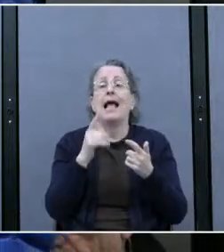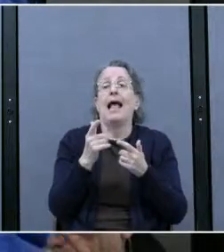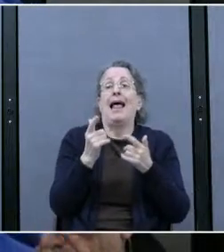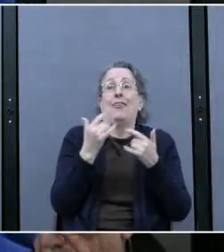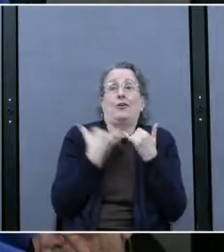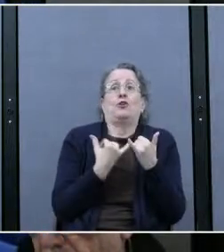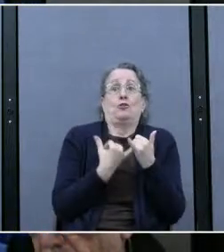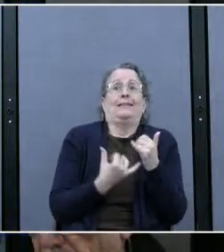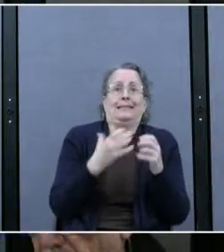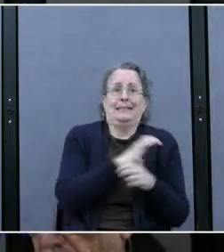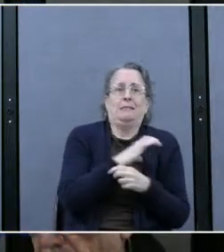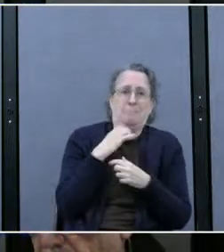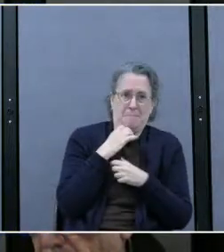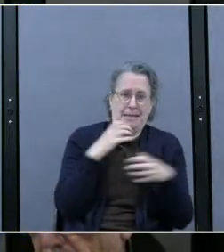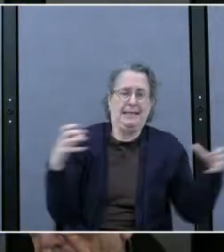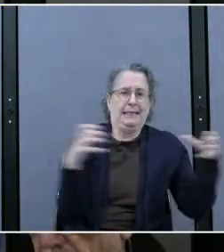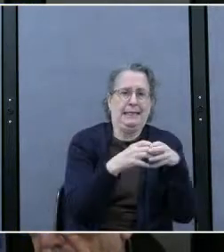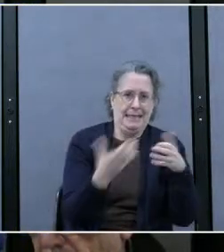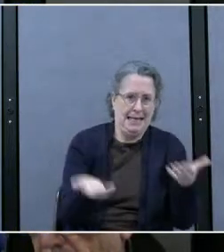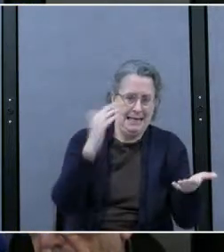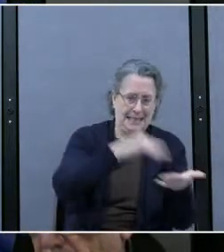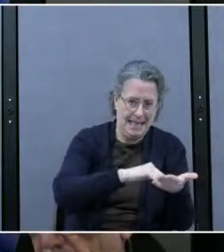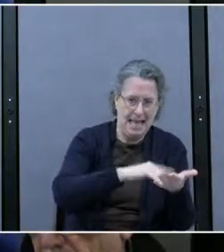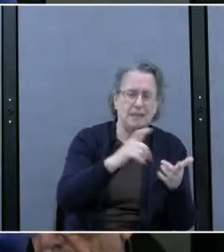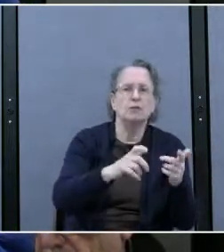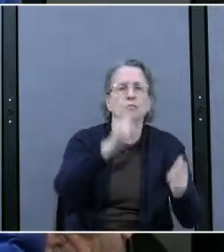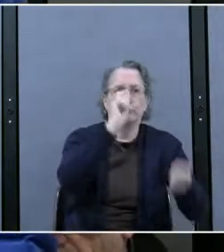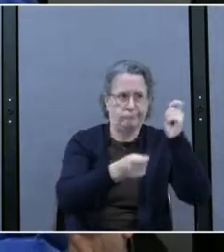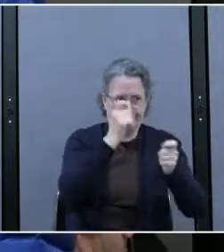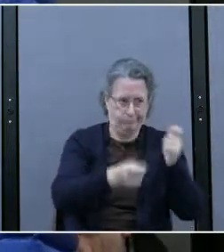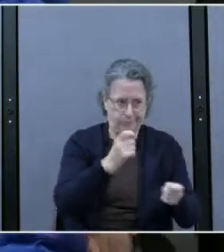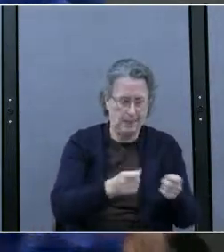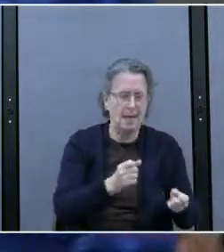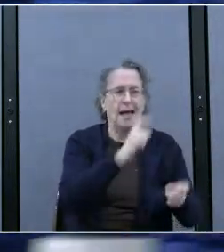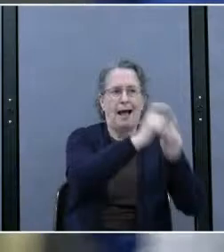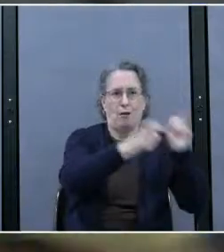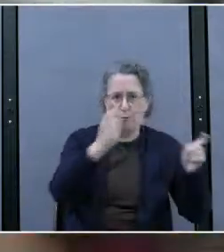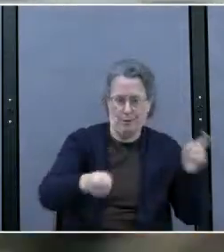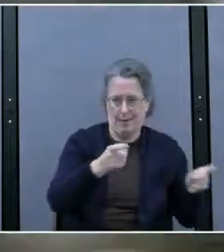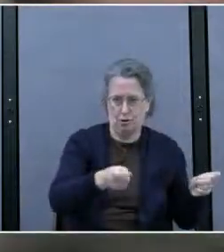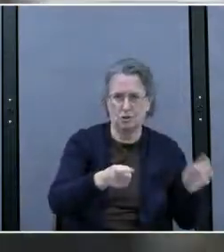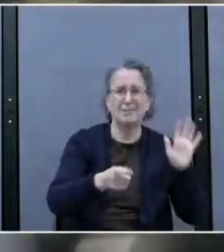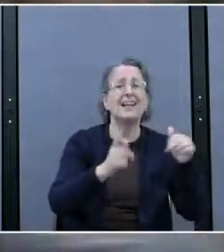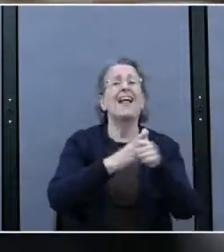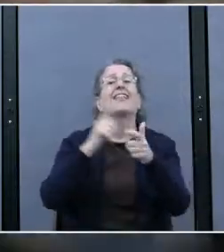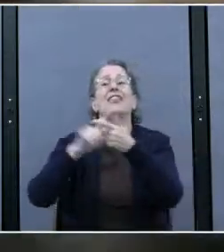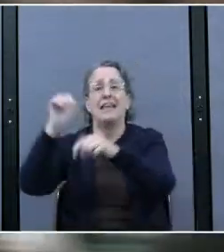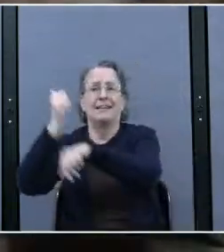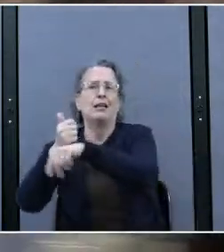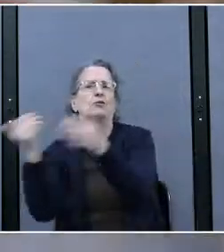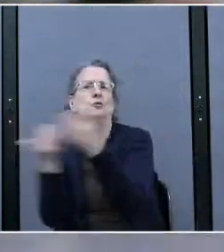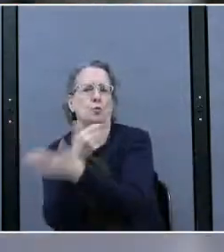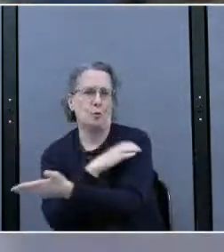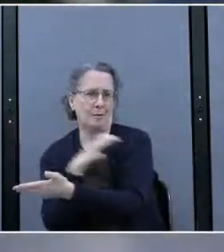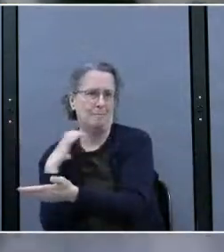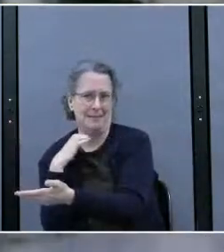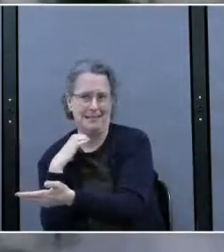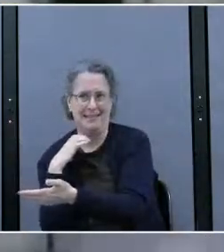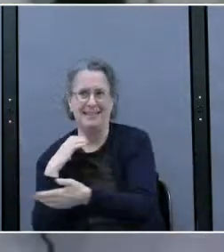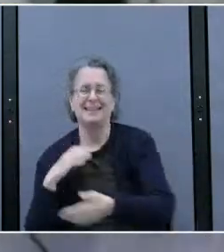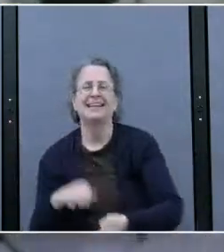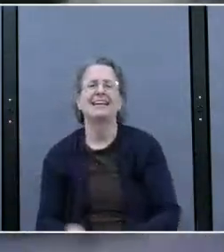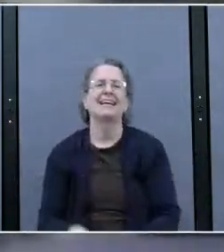be appointed to take care of the future business. Thanks, David. A little advocacy then. Abby?